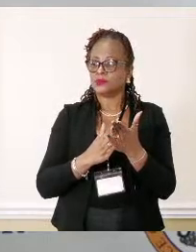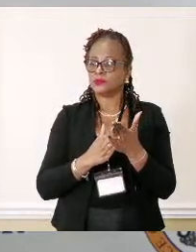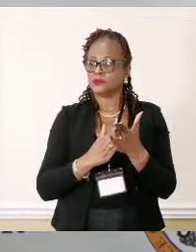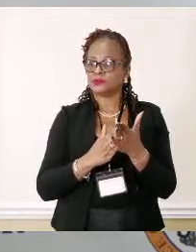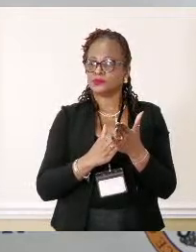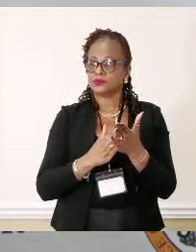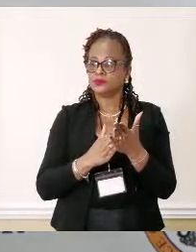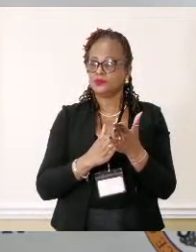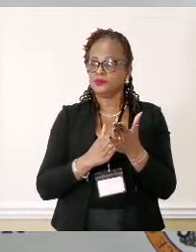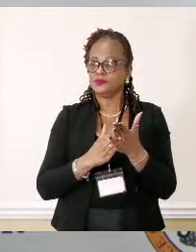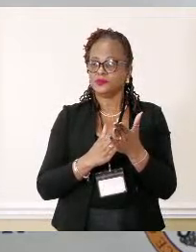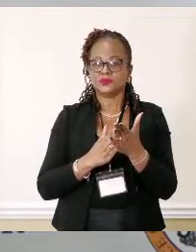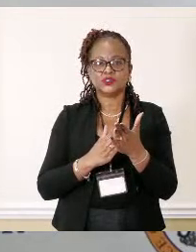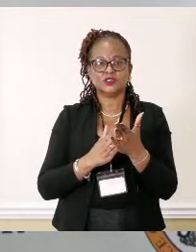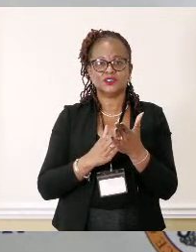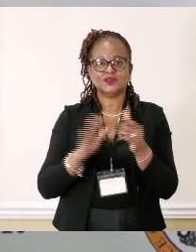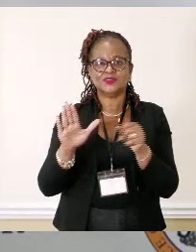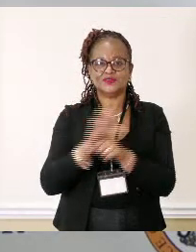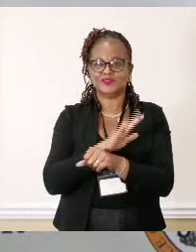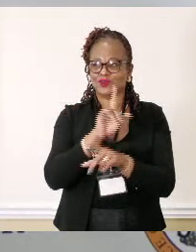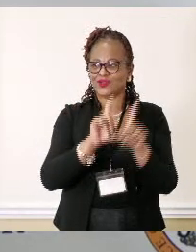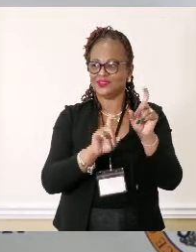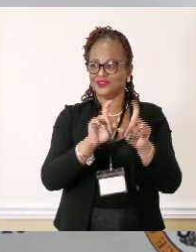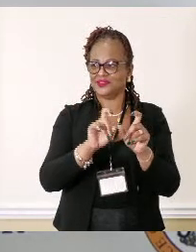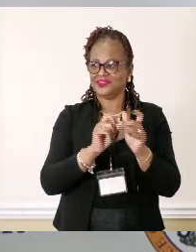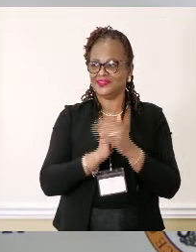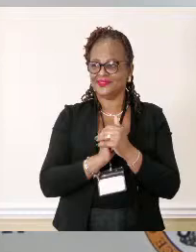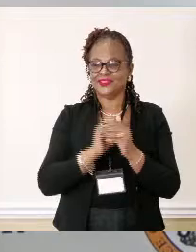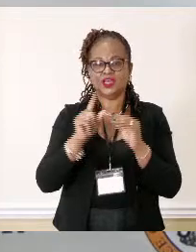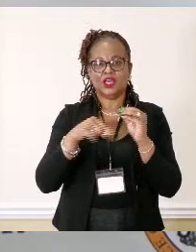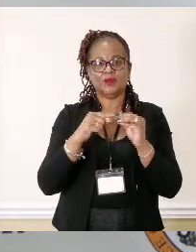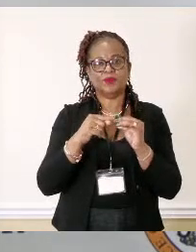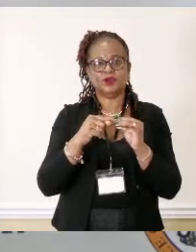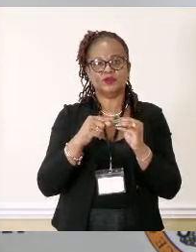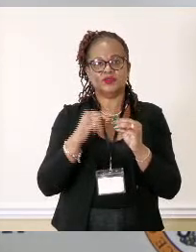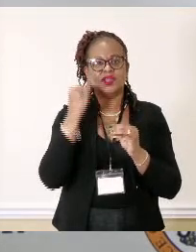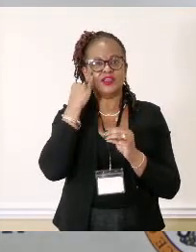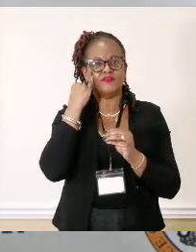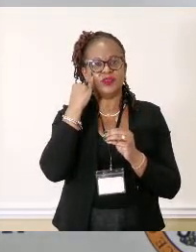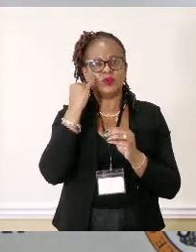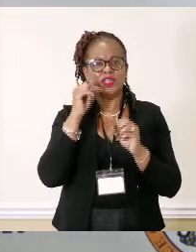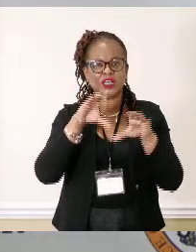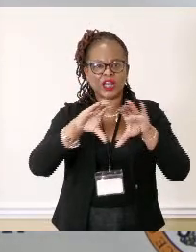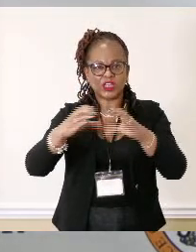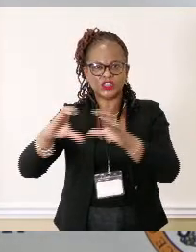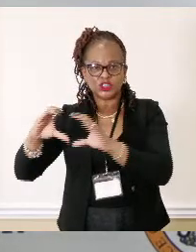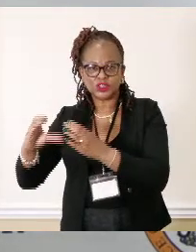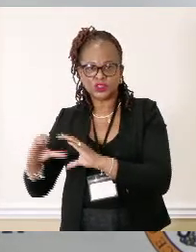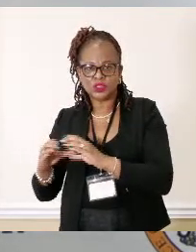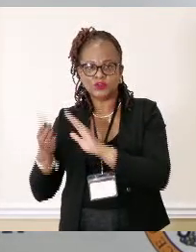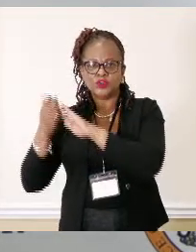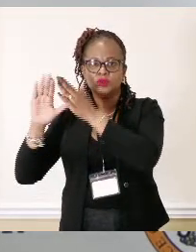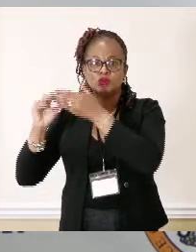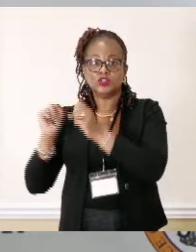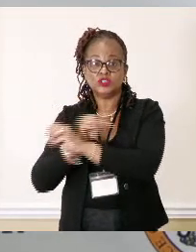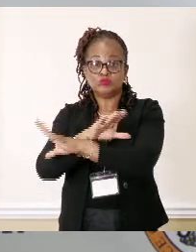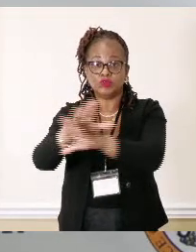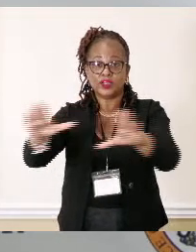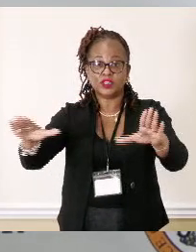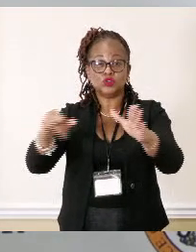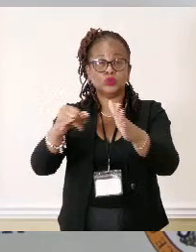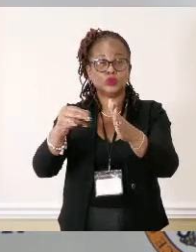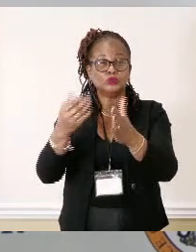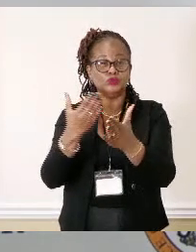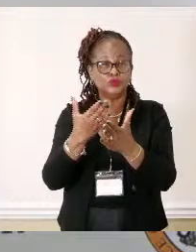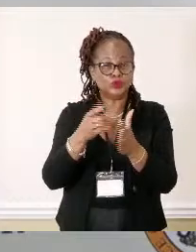So that was the full question about if there were any clusters or community spread that you would have noticed because